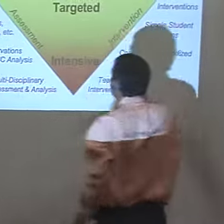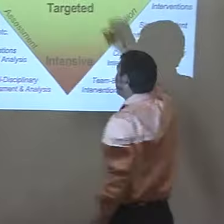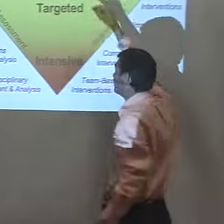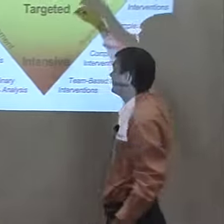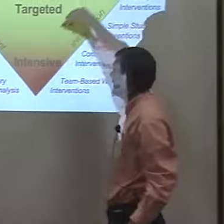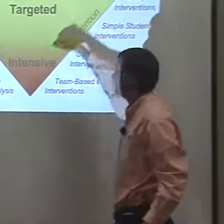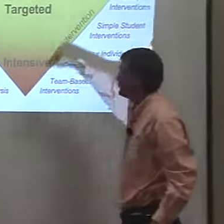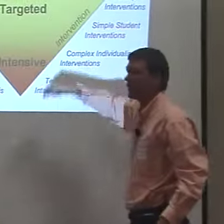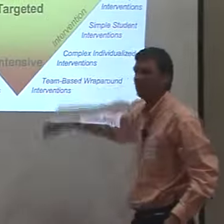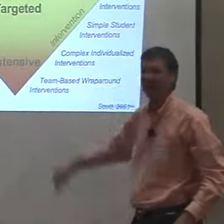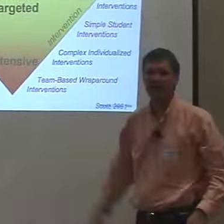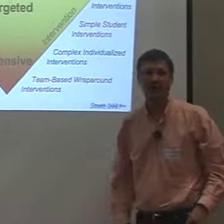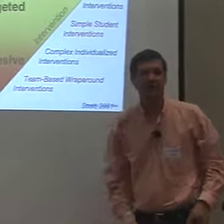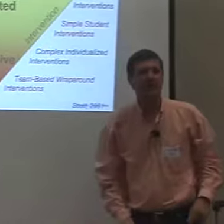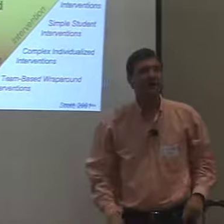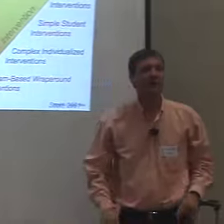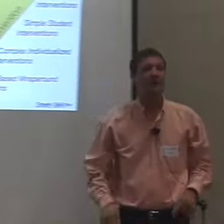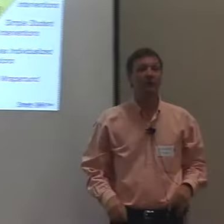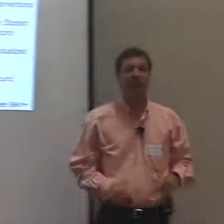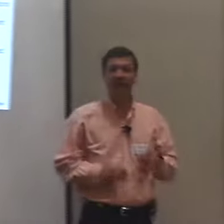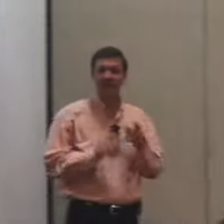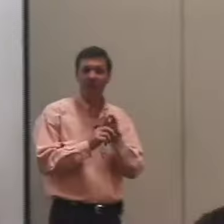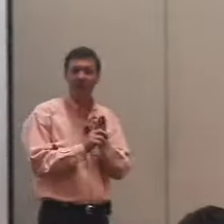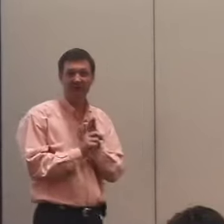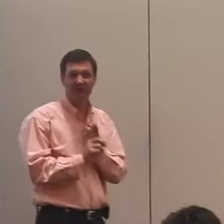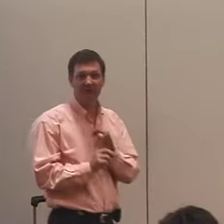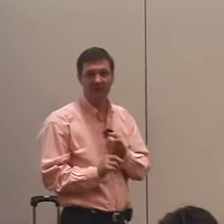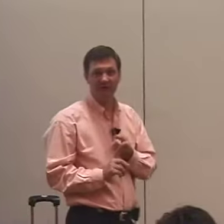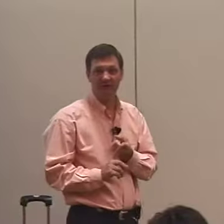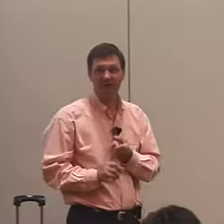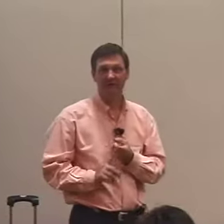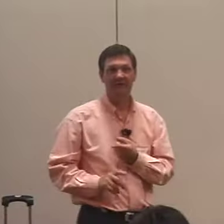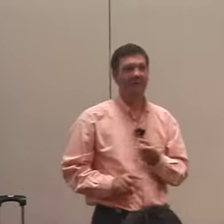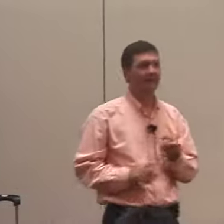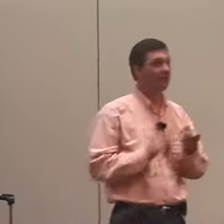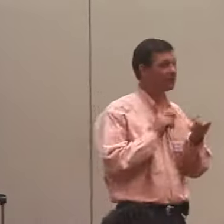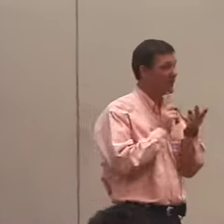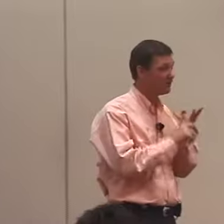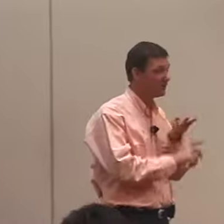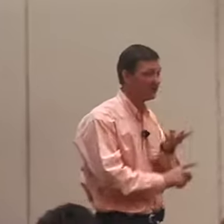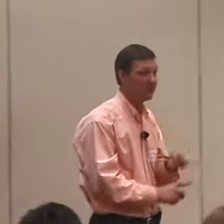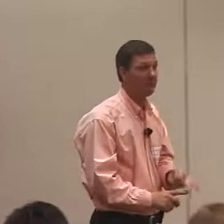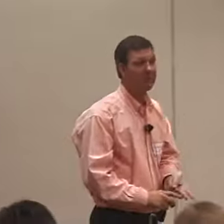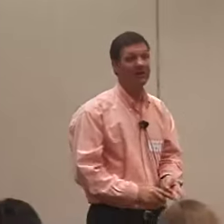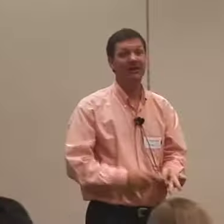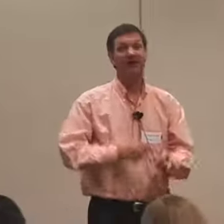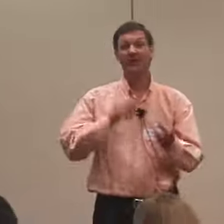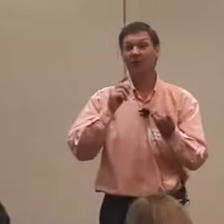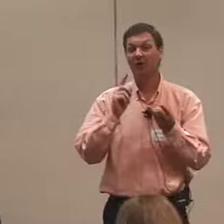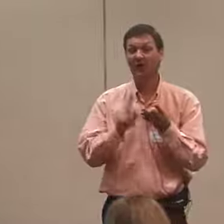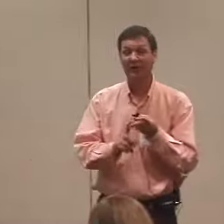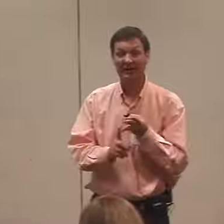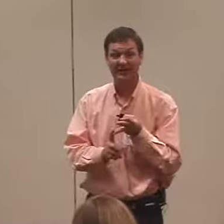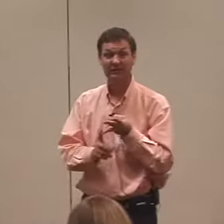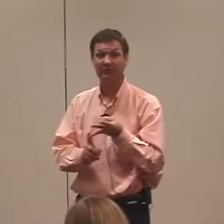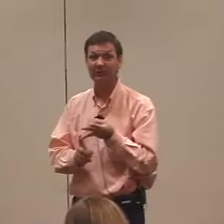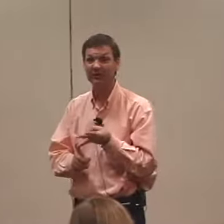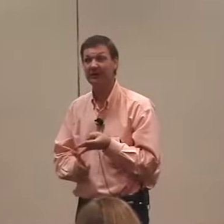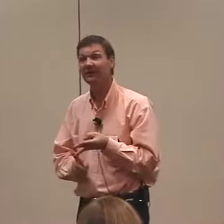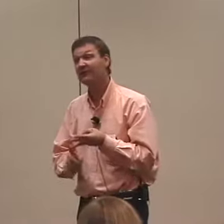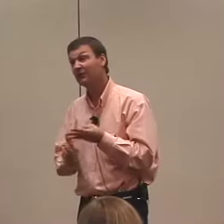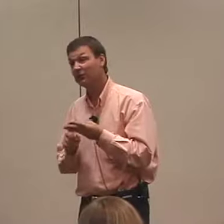The further down the triangle we go, the more people will be involved, the more time-consuming it will be, the more complex